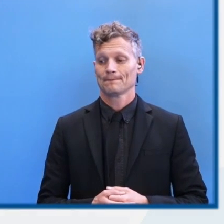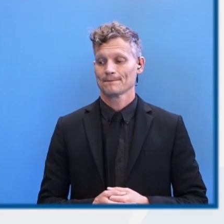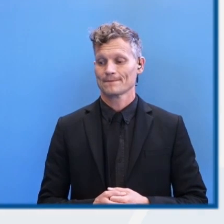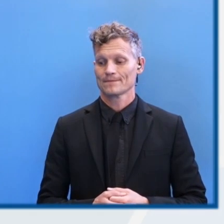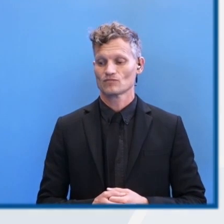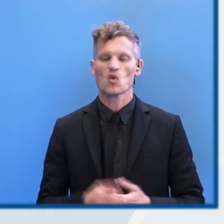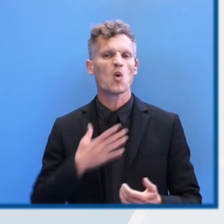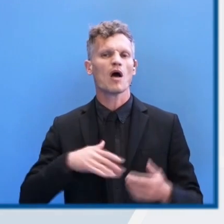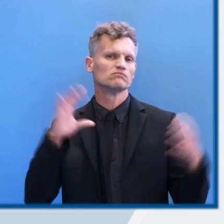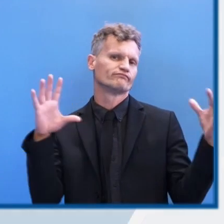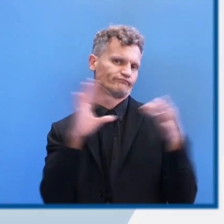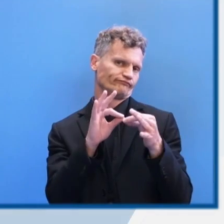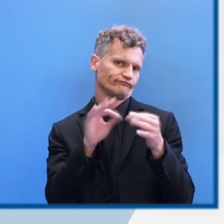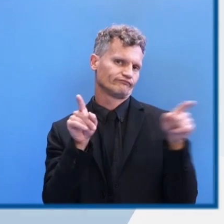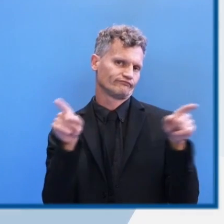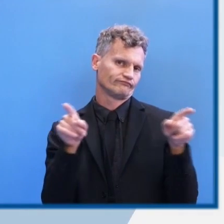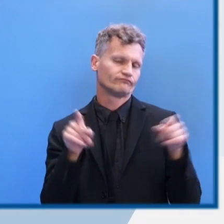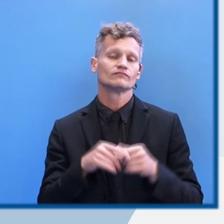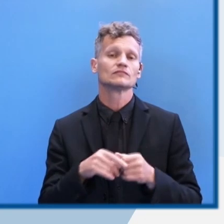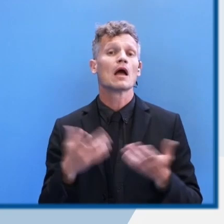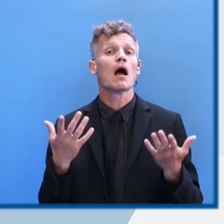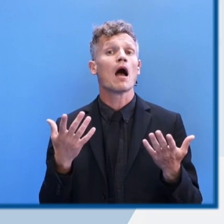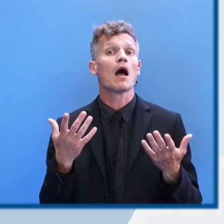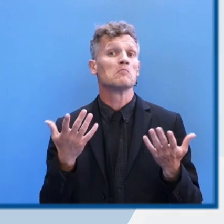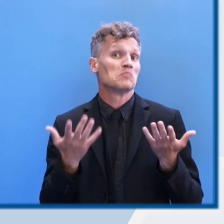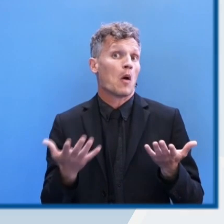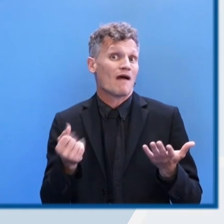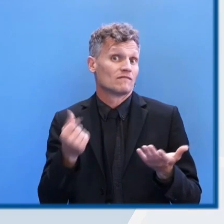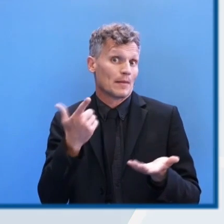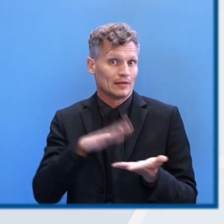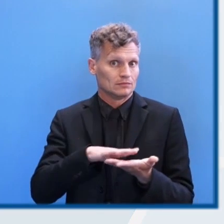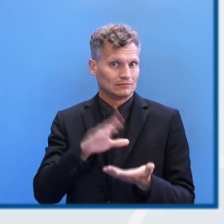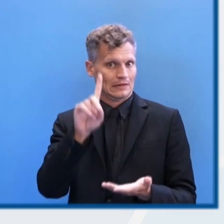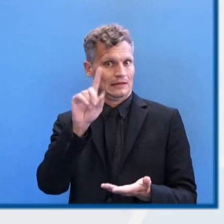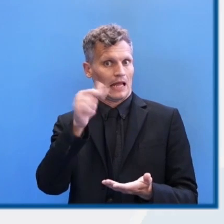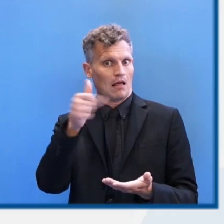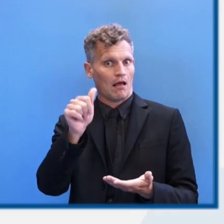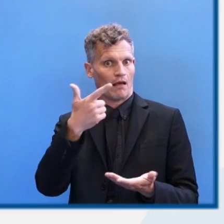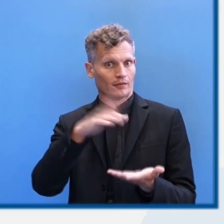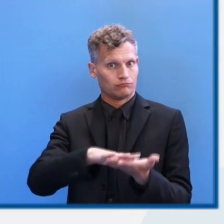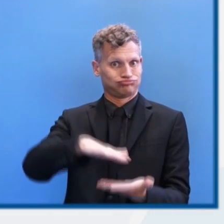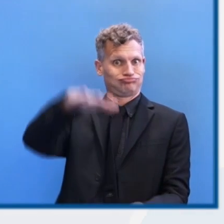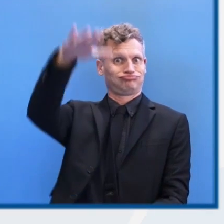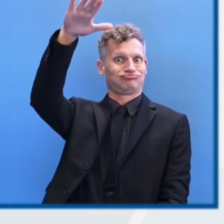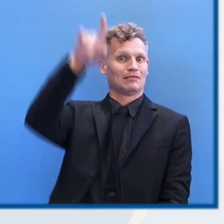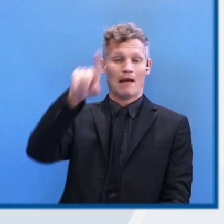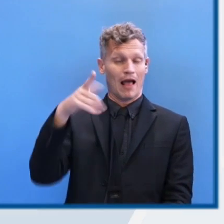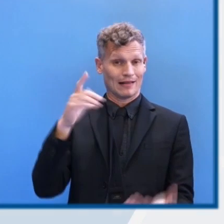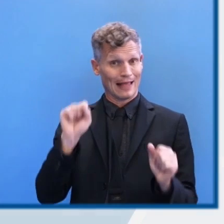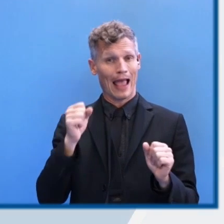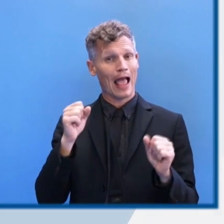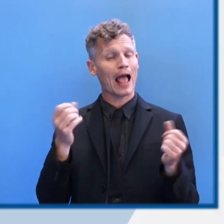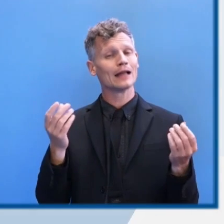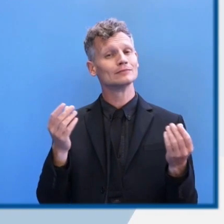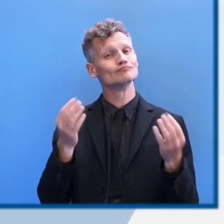potentially a lot of data we have to deal with, and which is not easy to understand. So the question would be, can